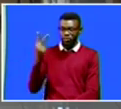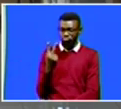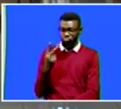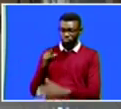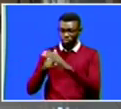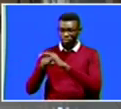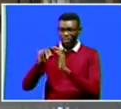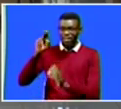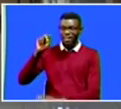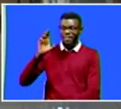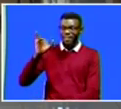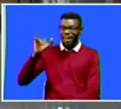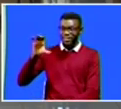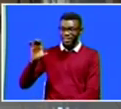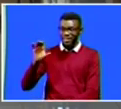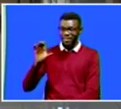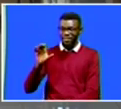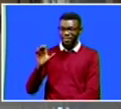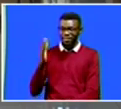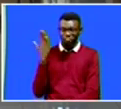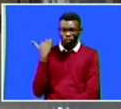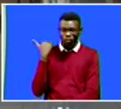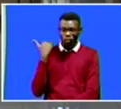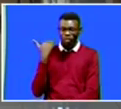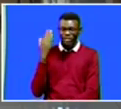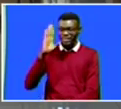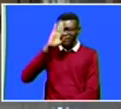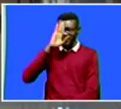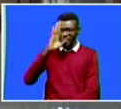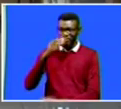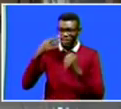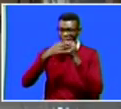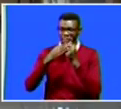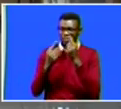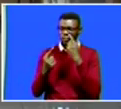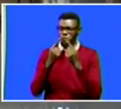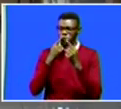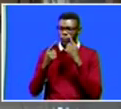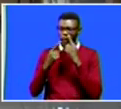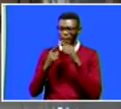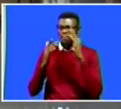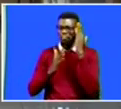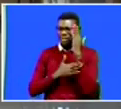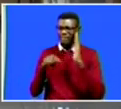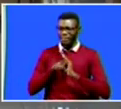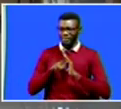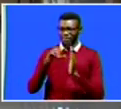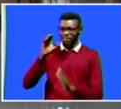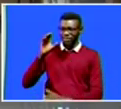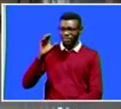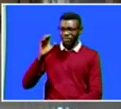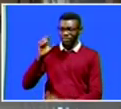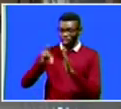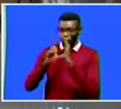Inclusion and Integration Commission over their utterances on Sunday in Kibra. Junet's lawyer, Otiende Amolo, insists that